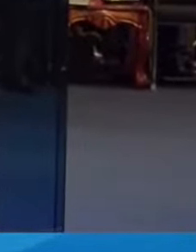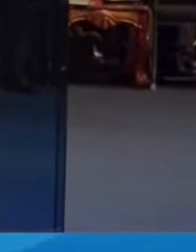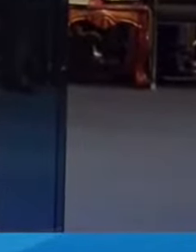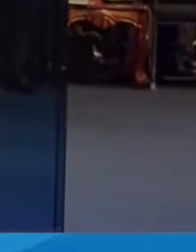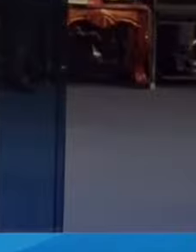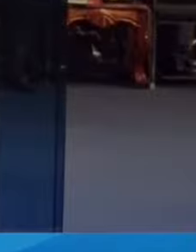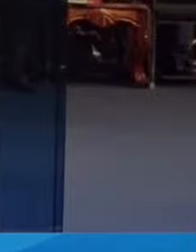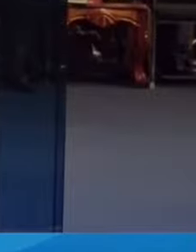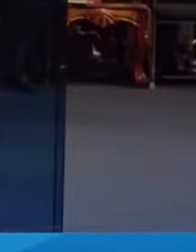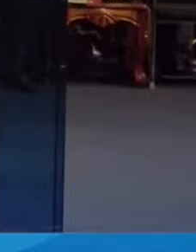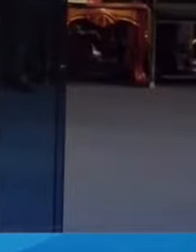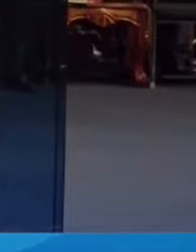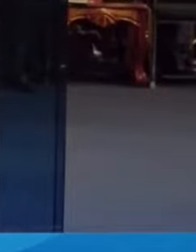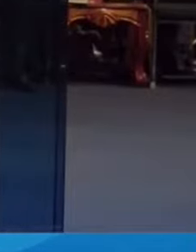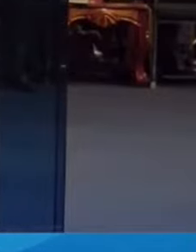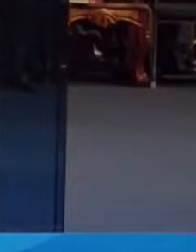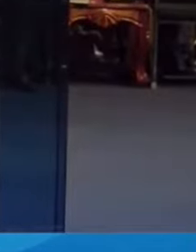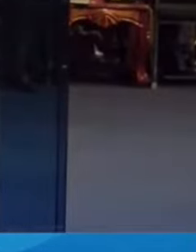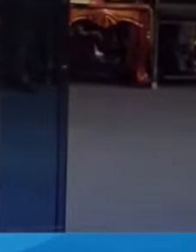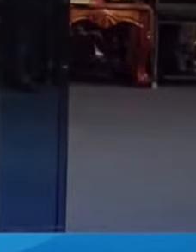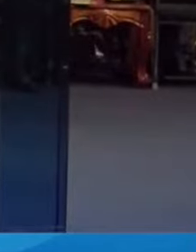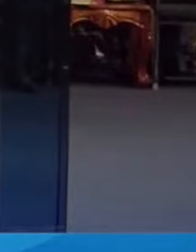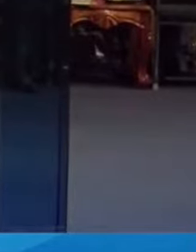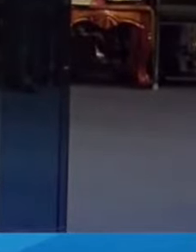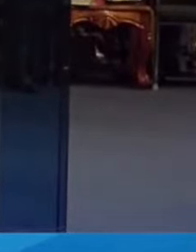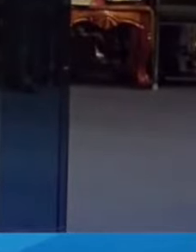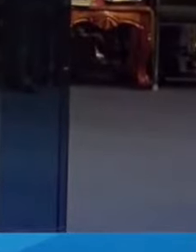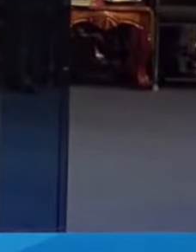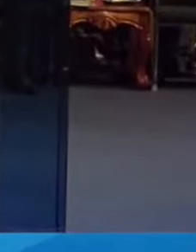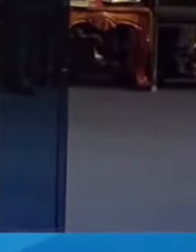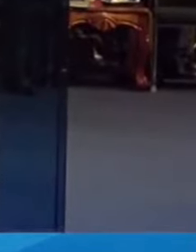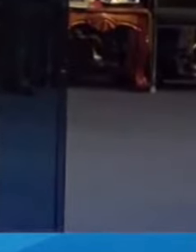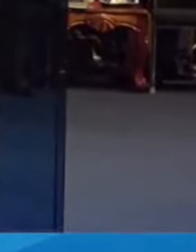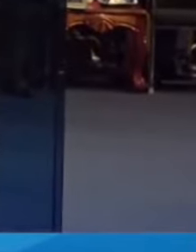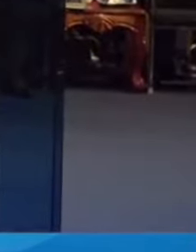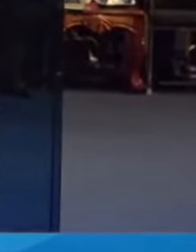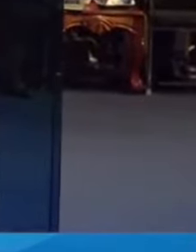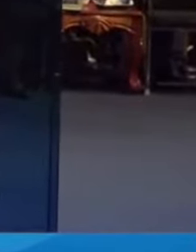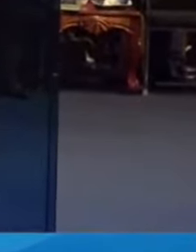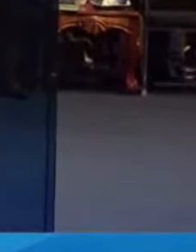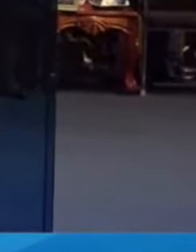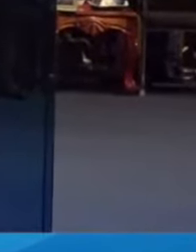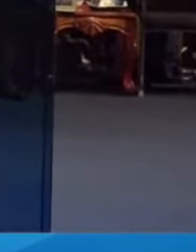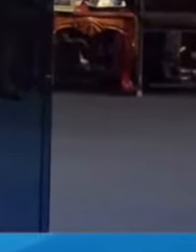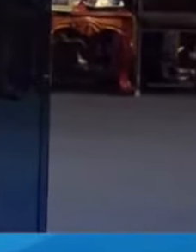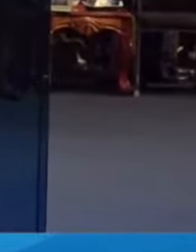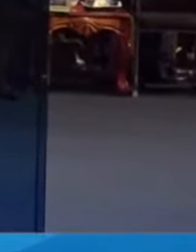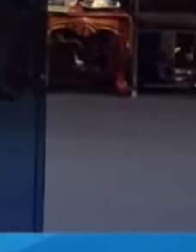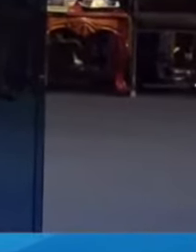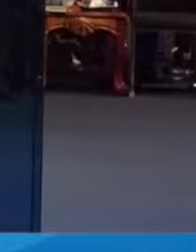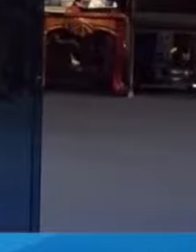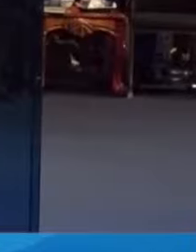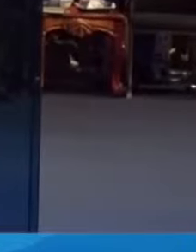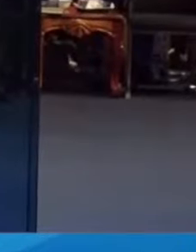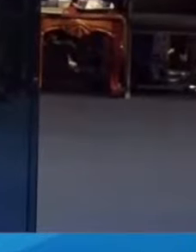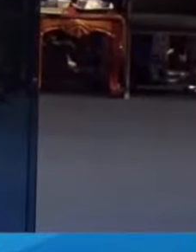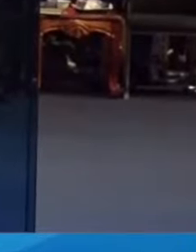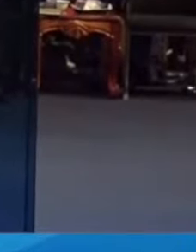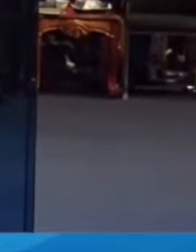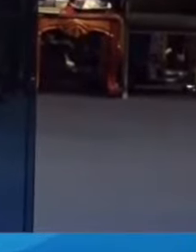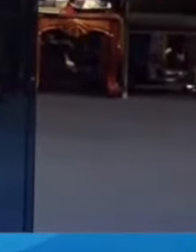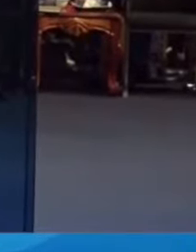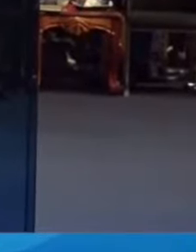prophets of Israel Isaiah and Jeremiah and Ezekiel and all